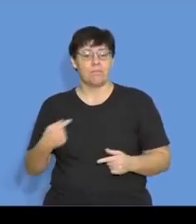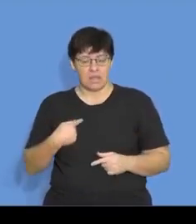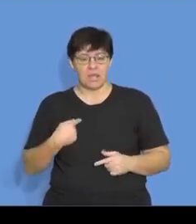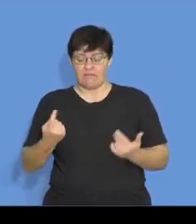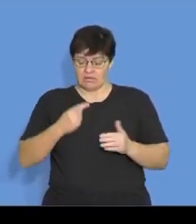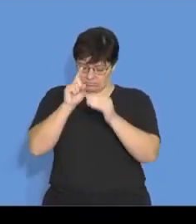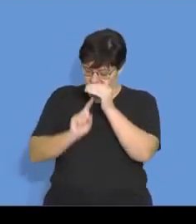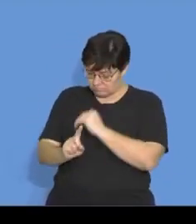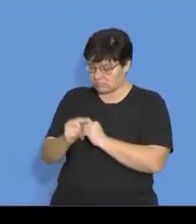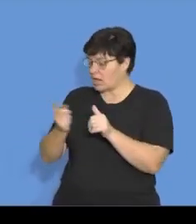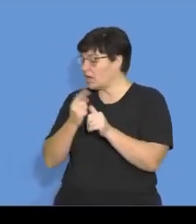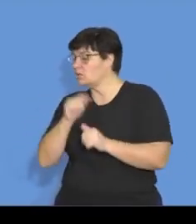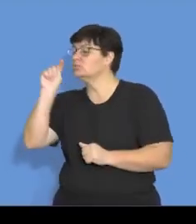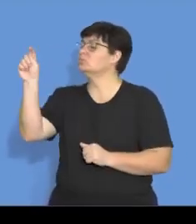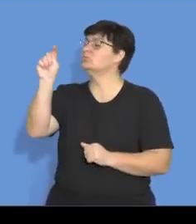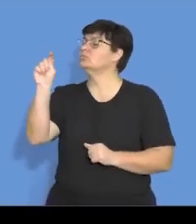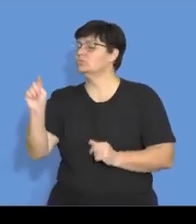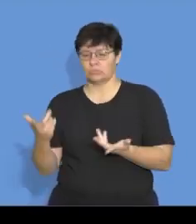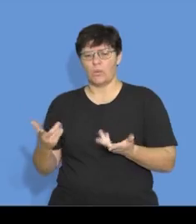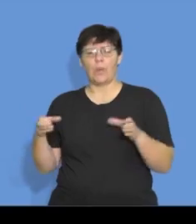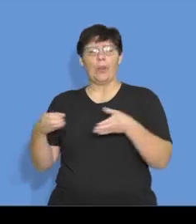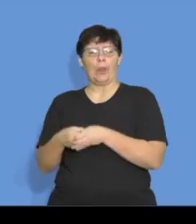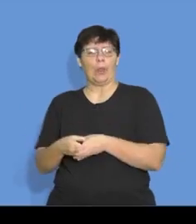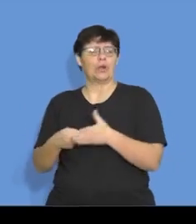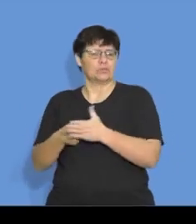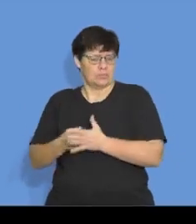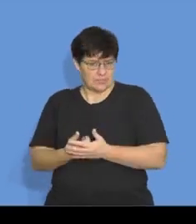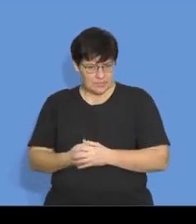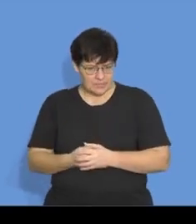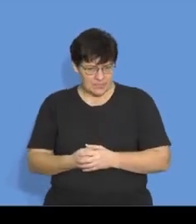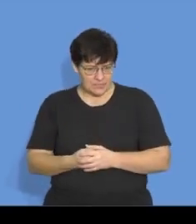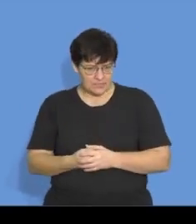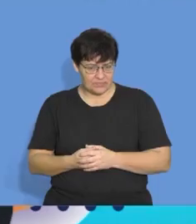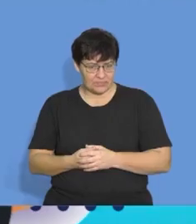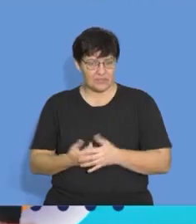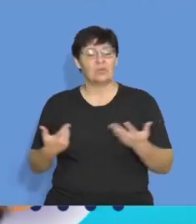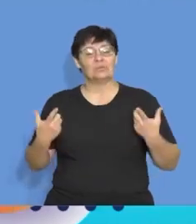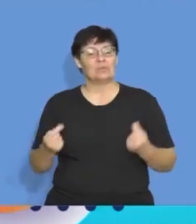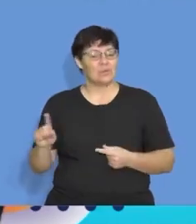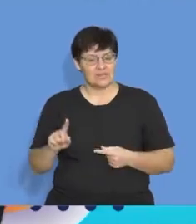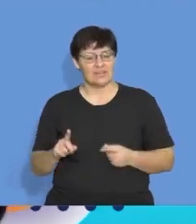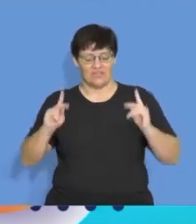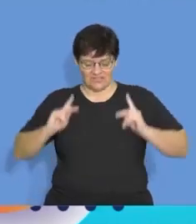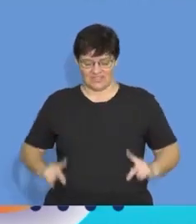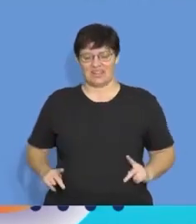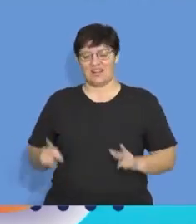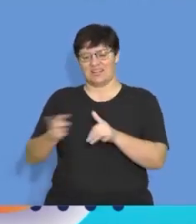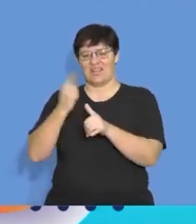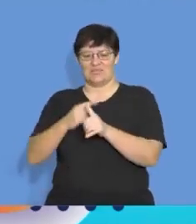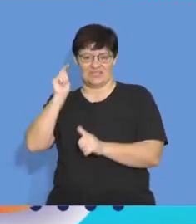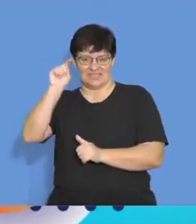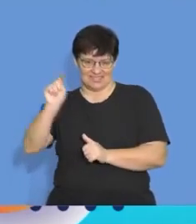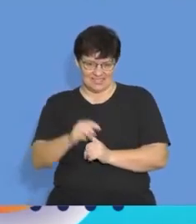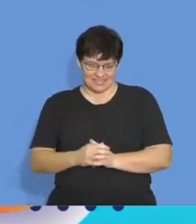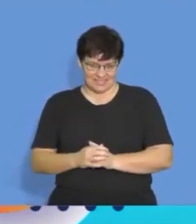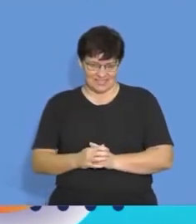physical stock taking. Obviously, year 2, in order to determine the value of stock at the end of the year, we do a physical stock take. So